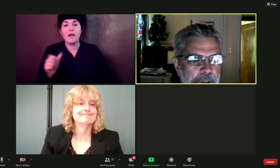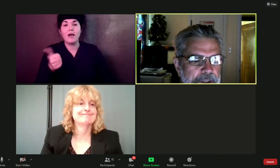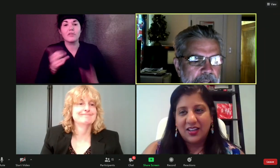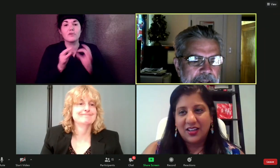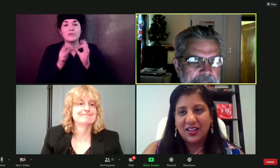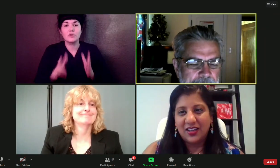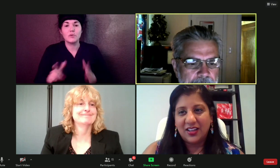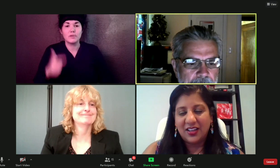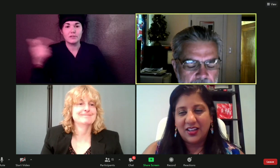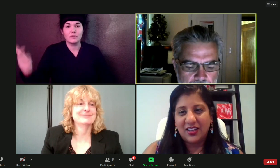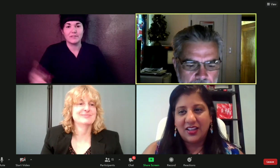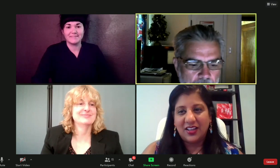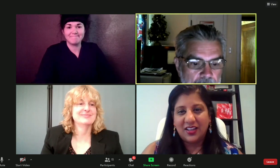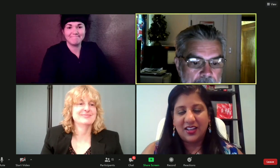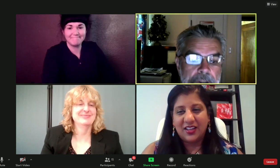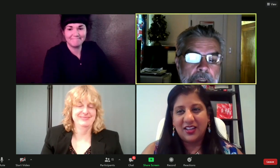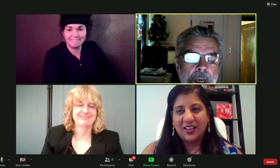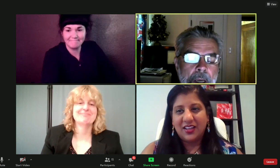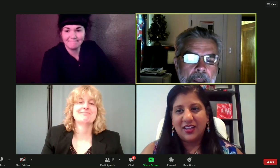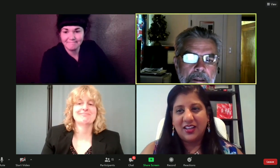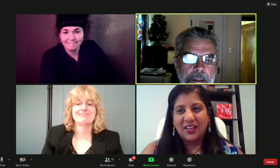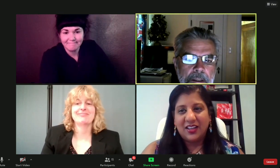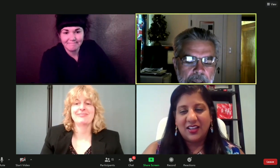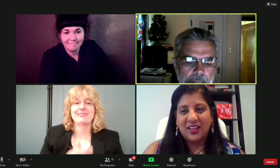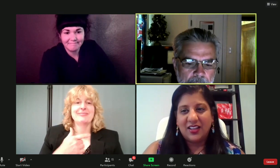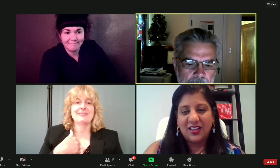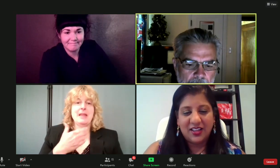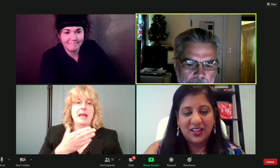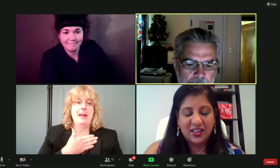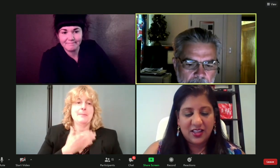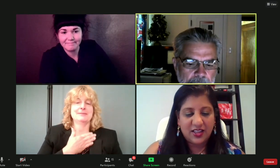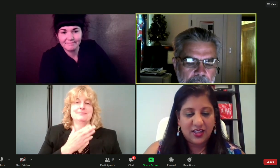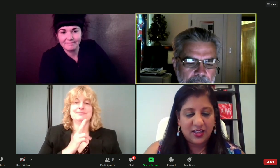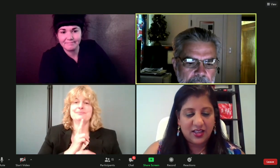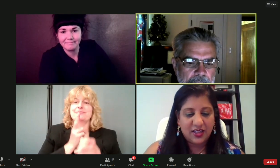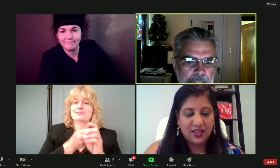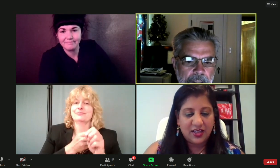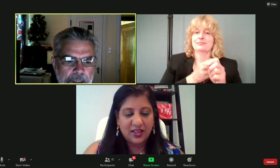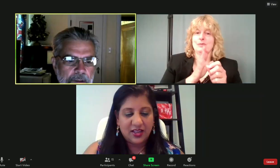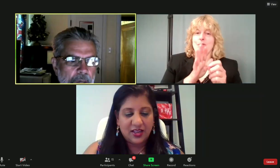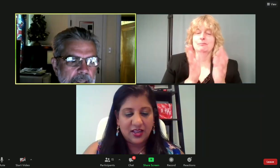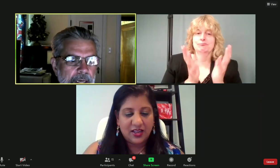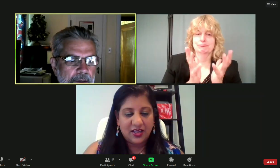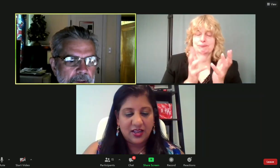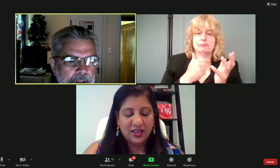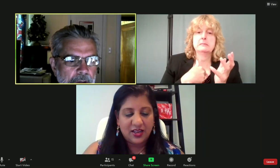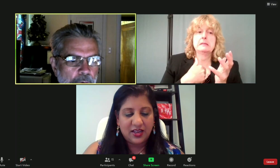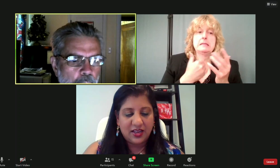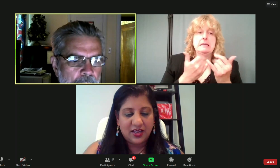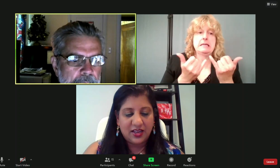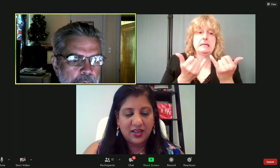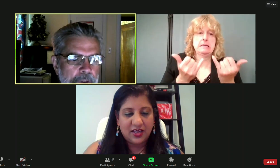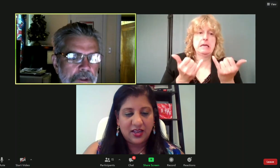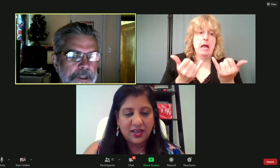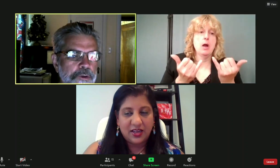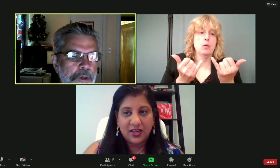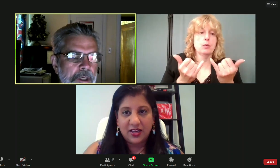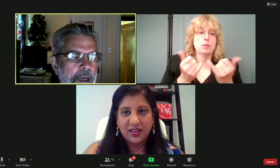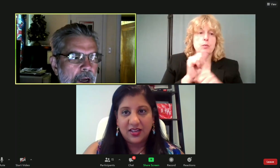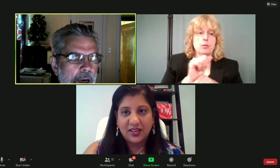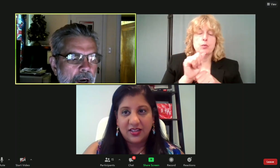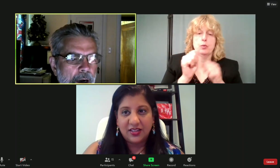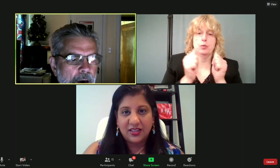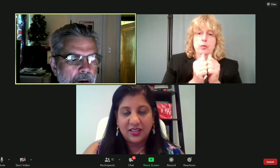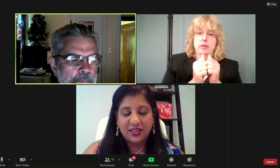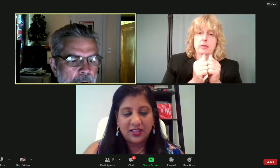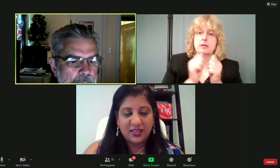join, uh, your conversation. The, uh, I'm serving, uh, right now and working with the Detroit,